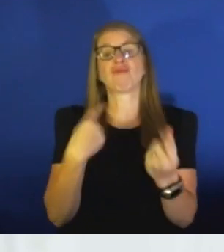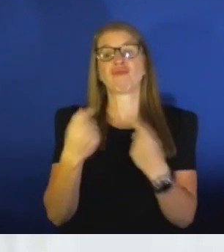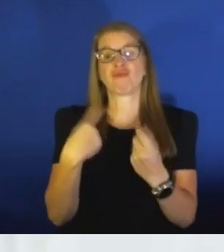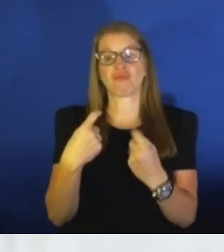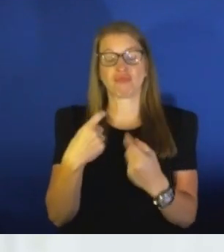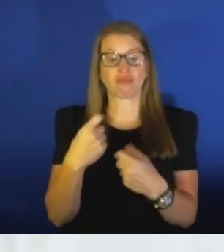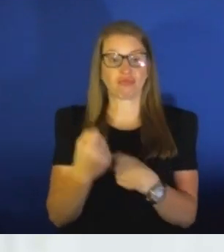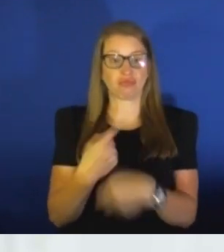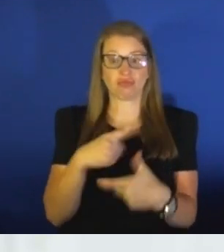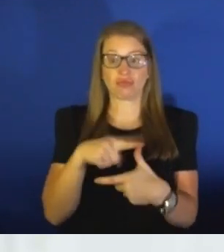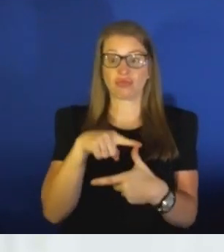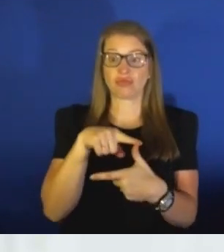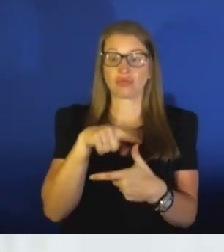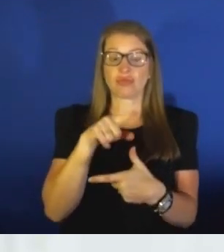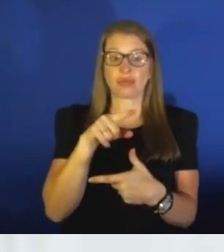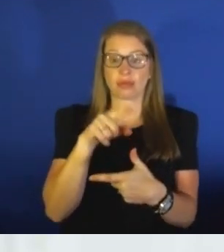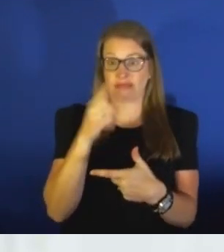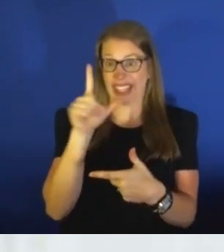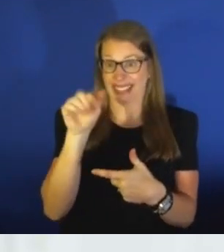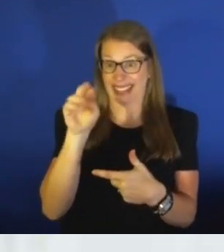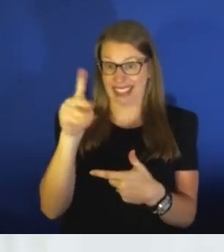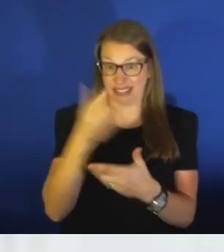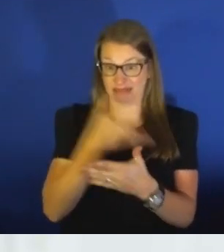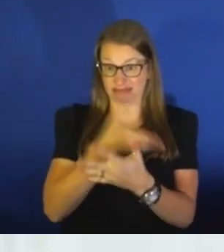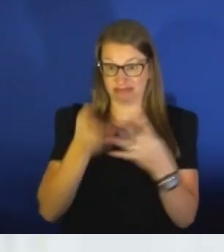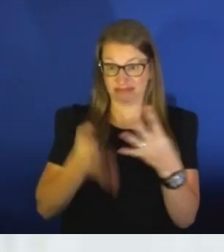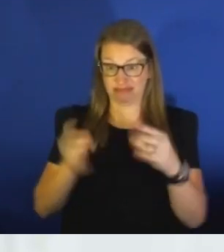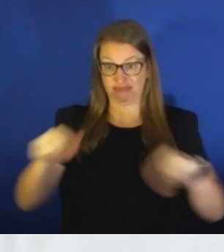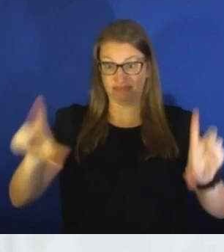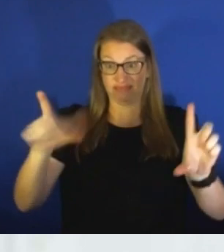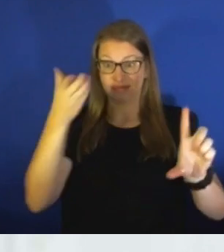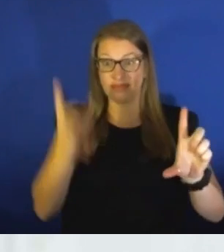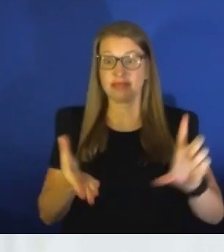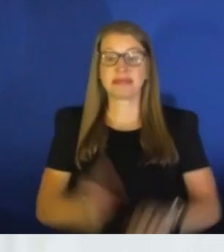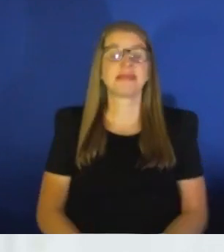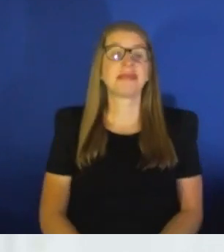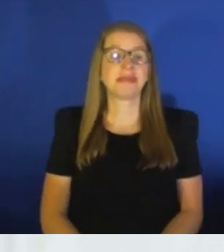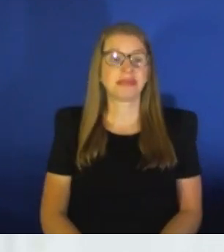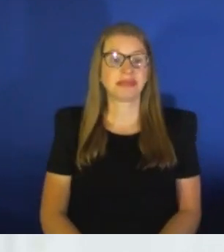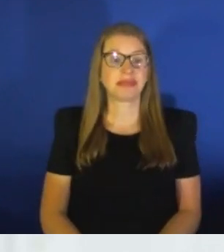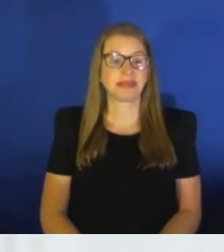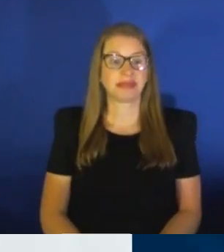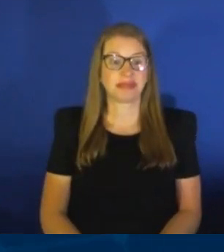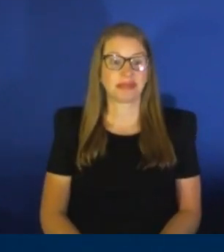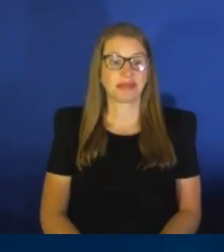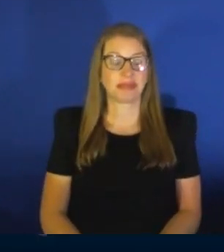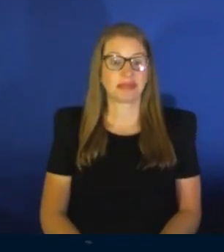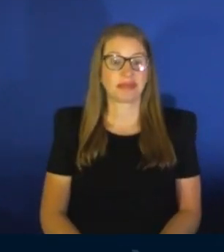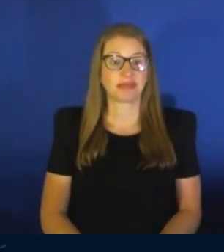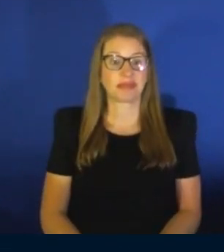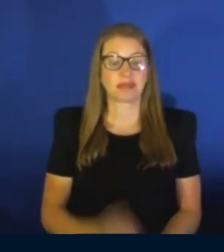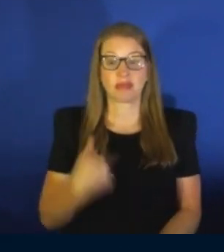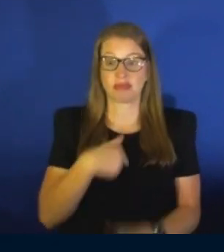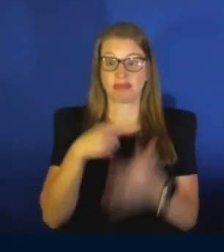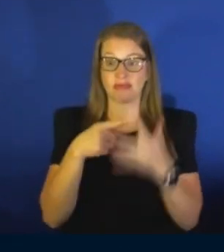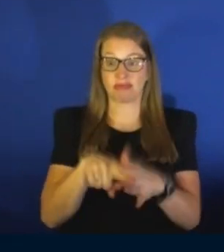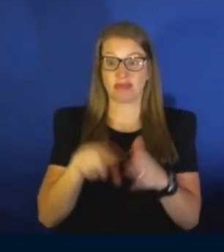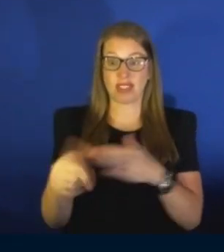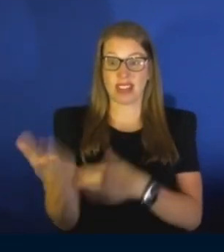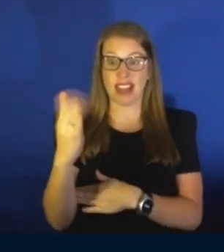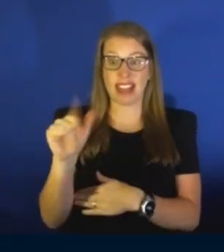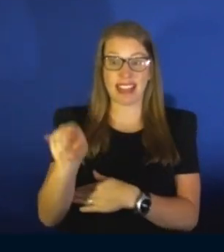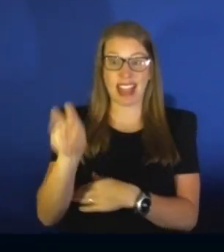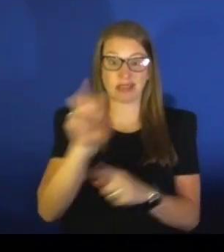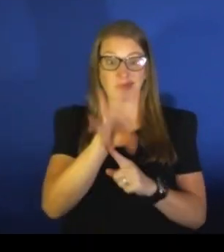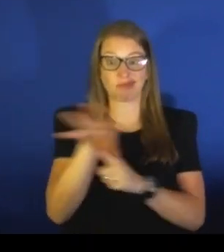email us at the Medical News Network. You'll find links to all of those right there on your screen. We begin this morning, though, with a live look at